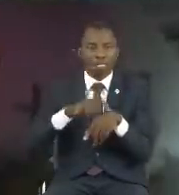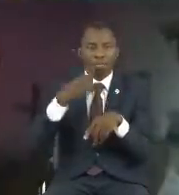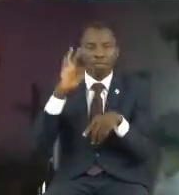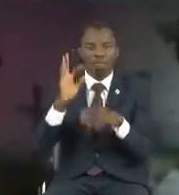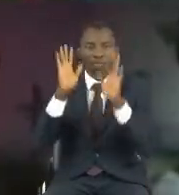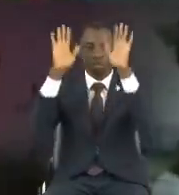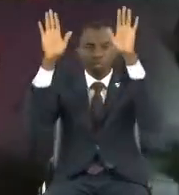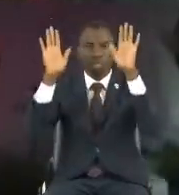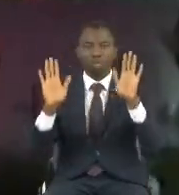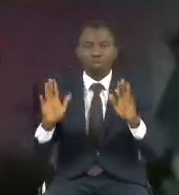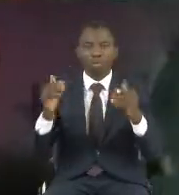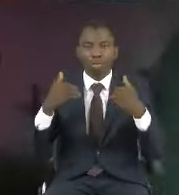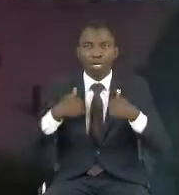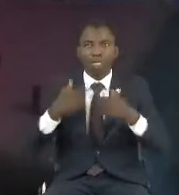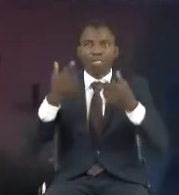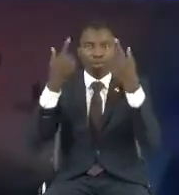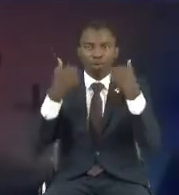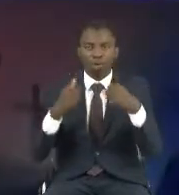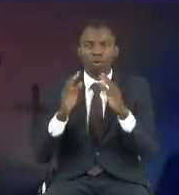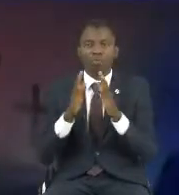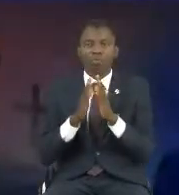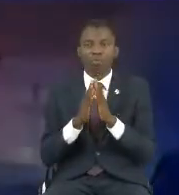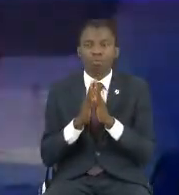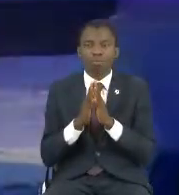hands together.